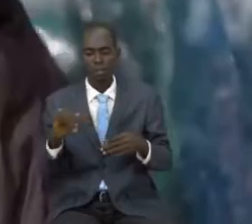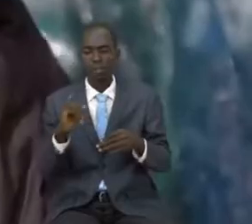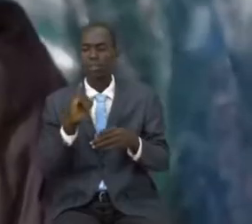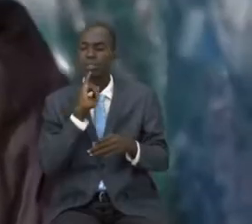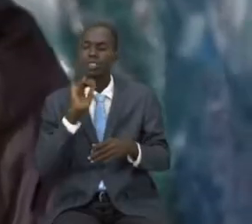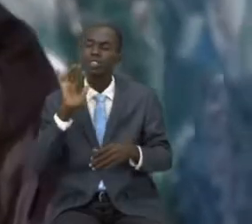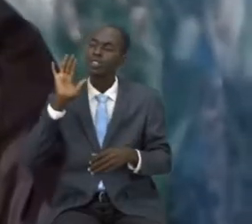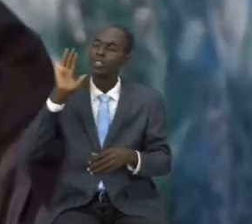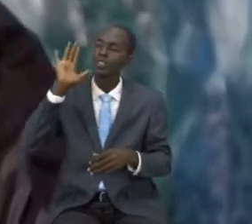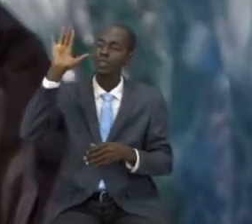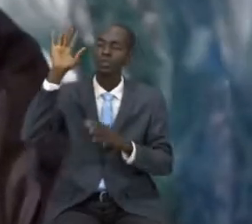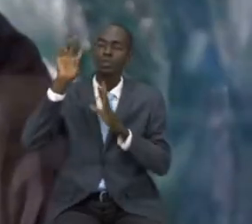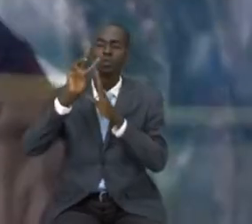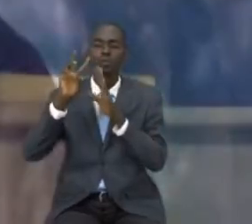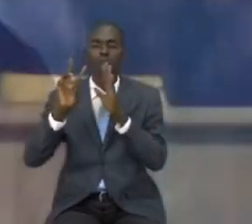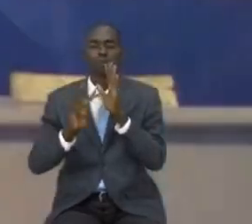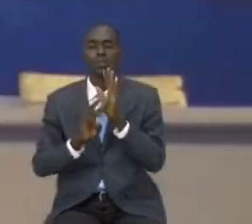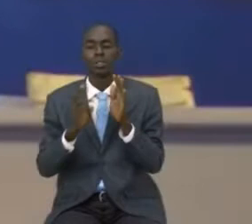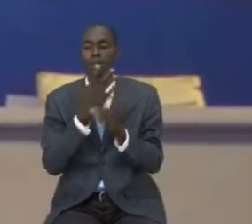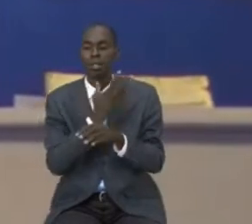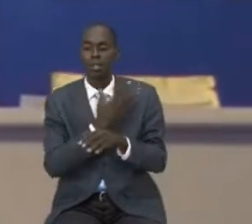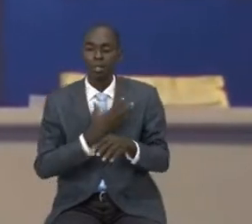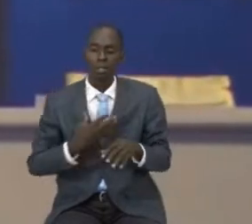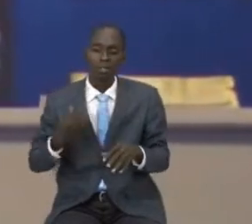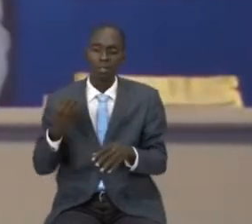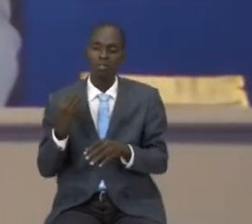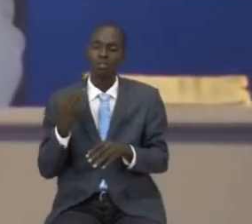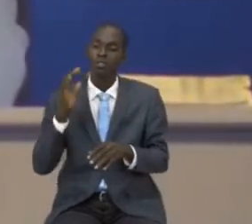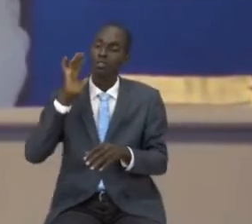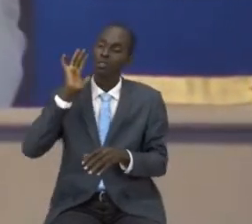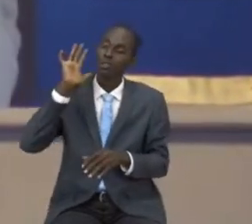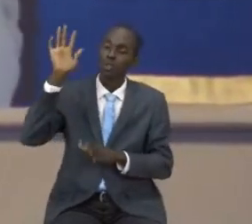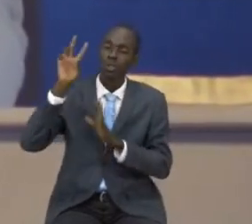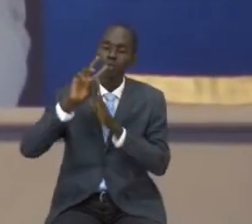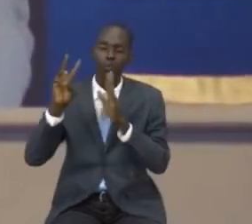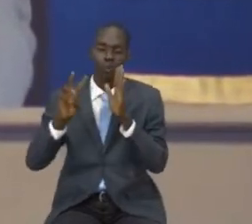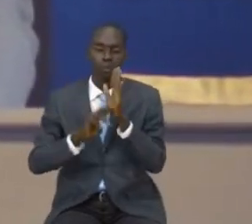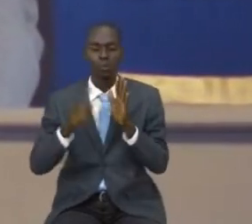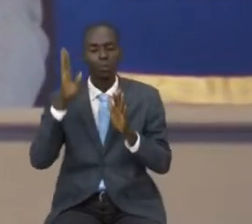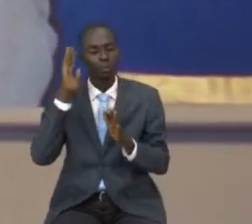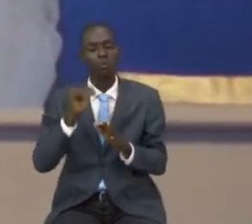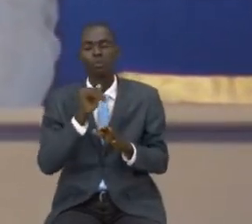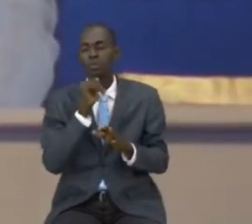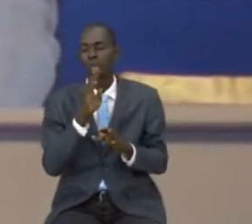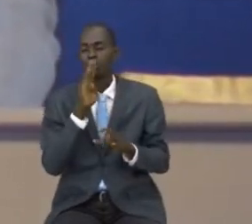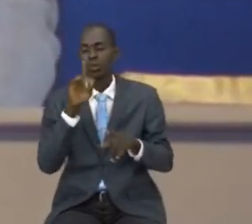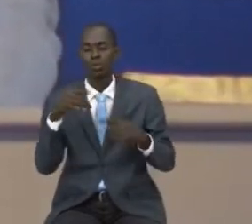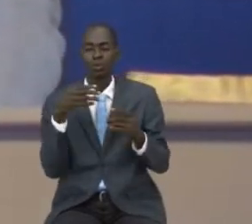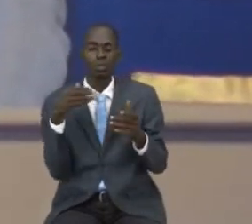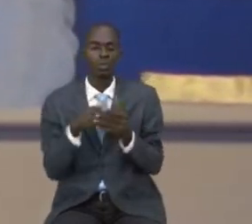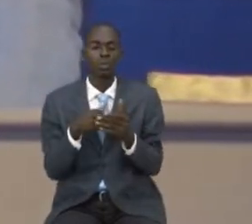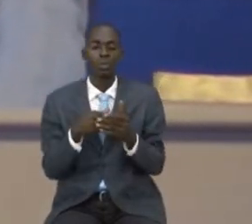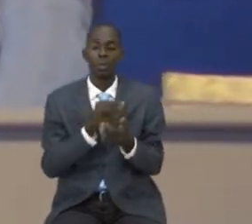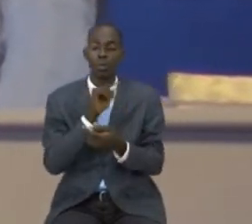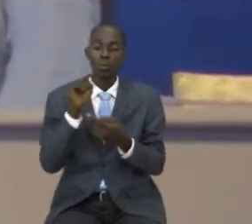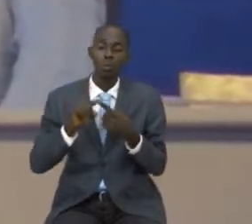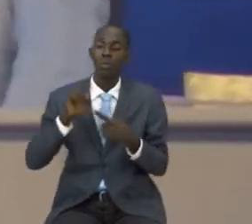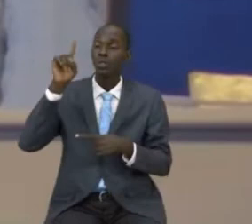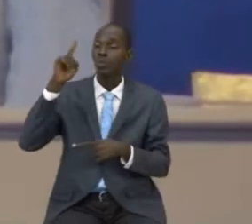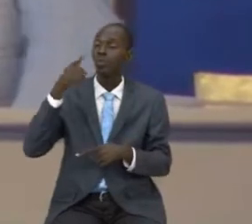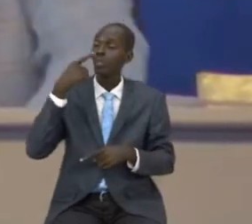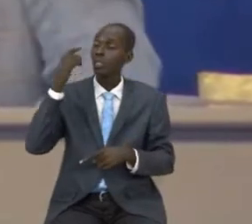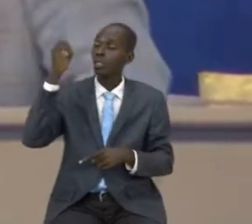will. And your will will never be contradicted. When you say